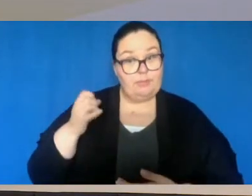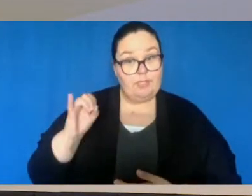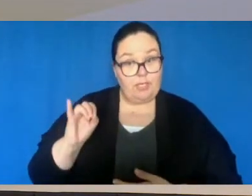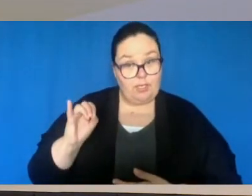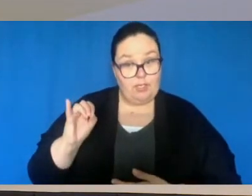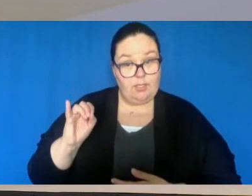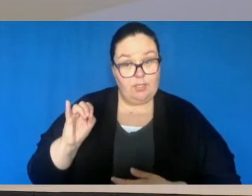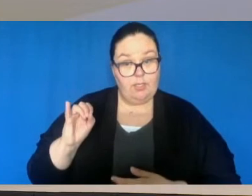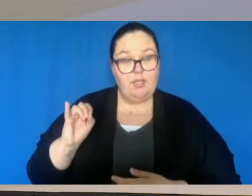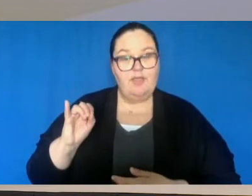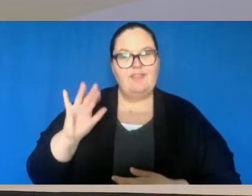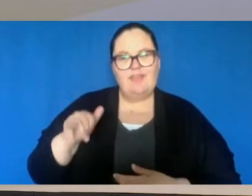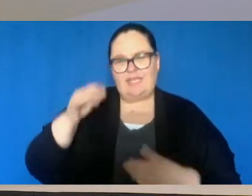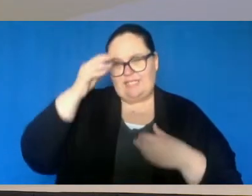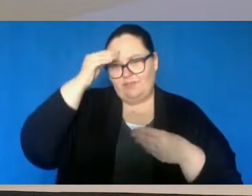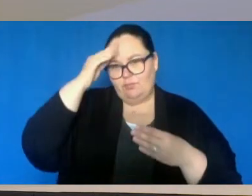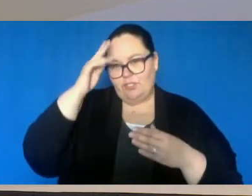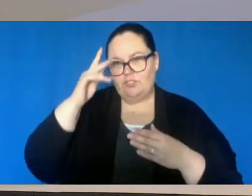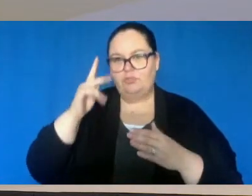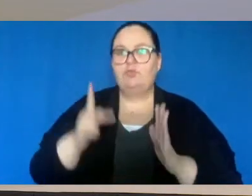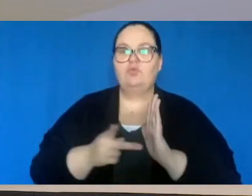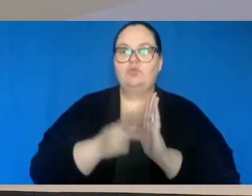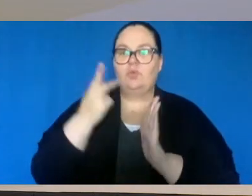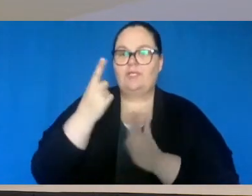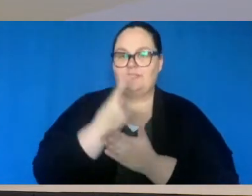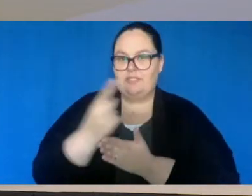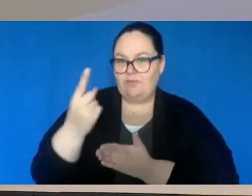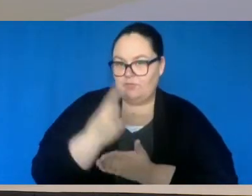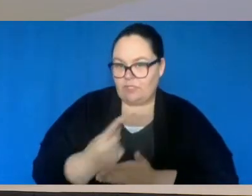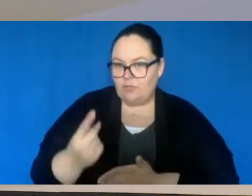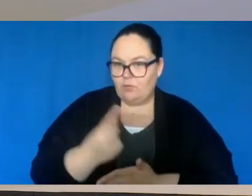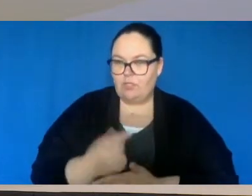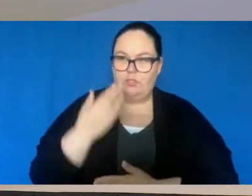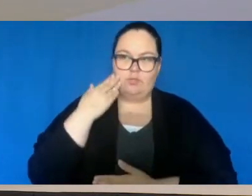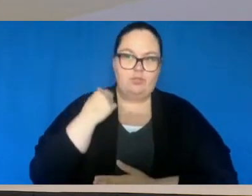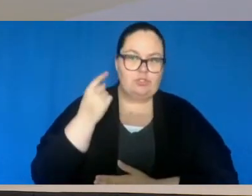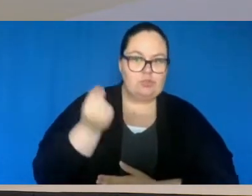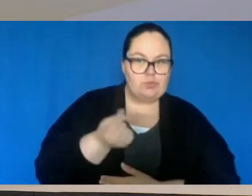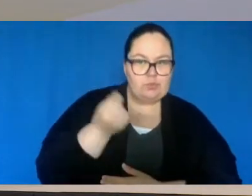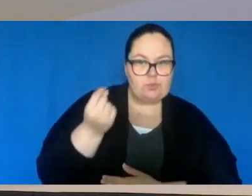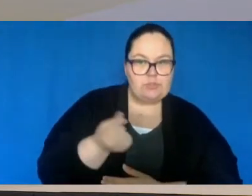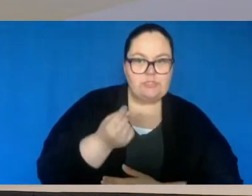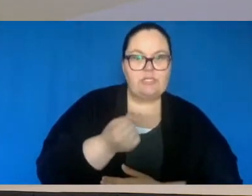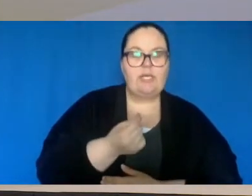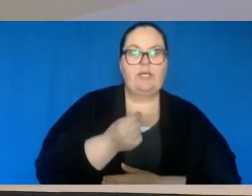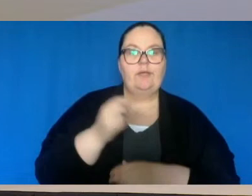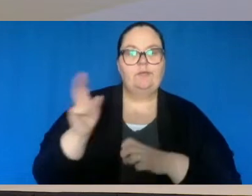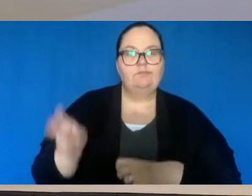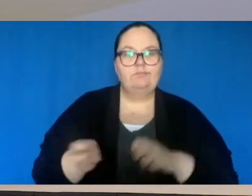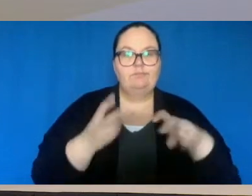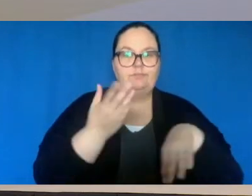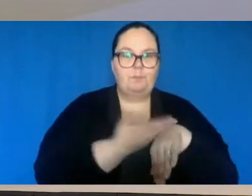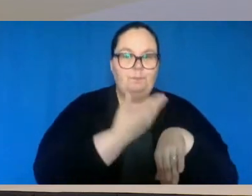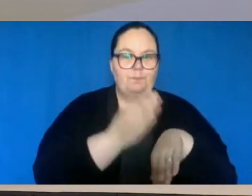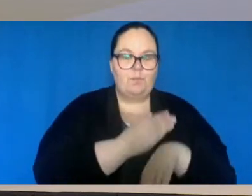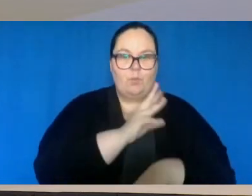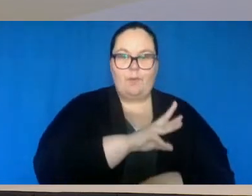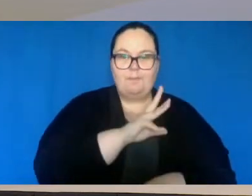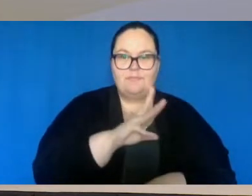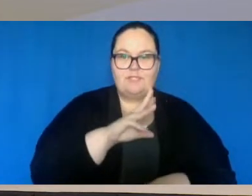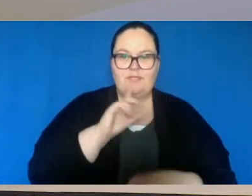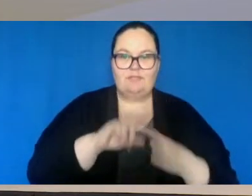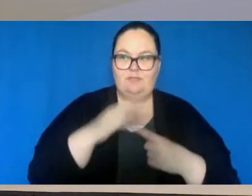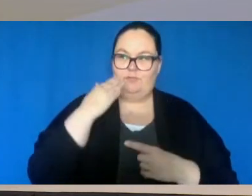that information twice a week. We report it on Tuesday, and it's updated on the website based up until the previous Saturday